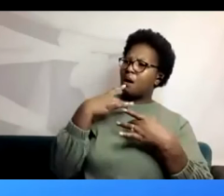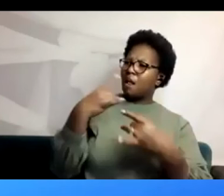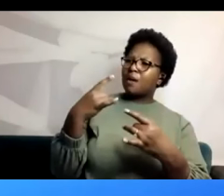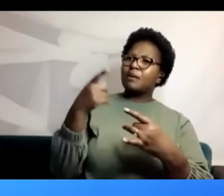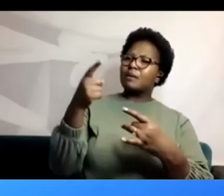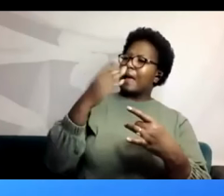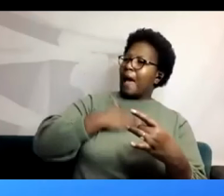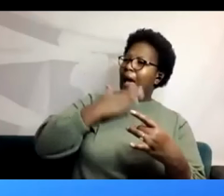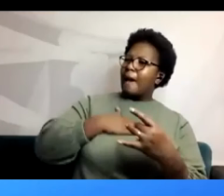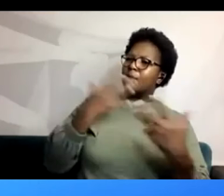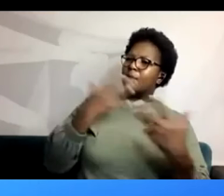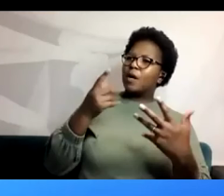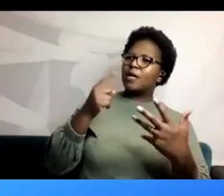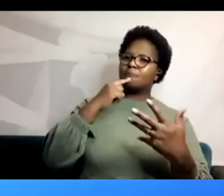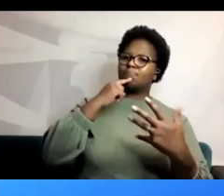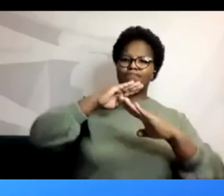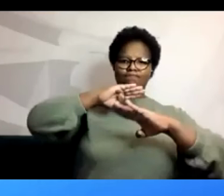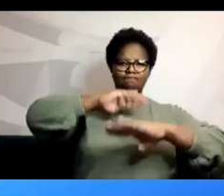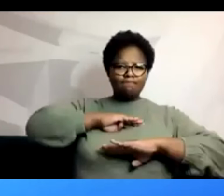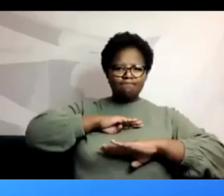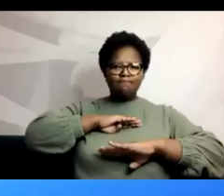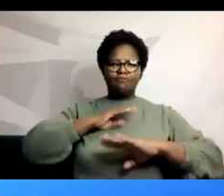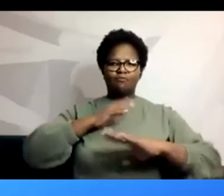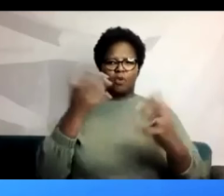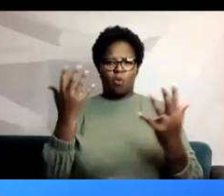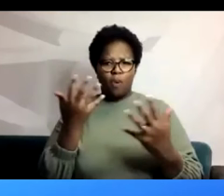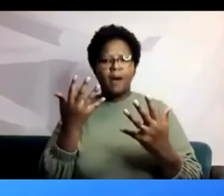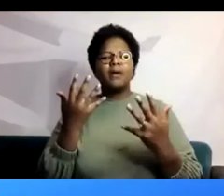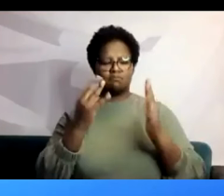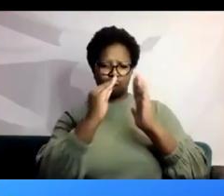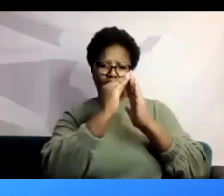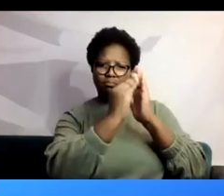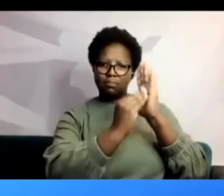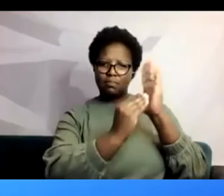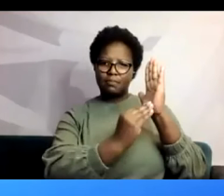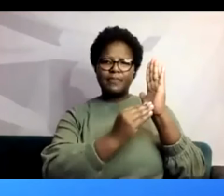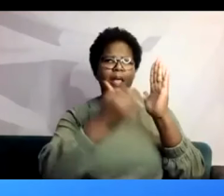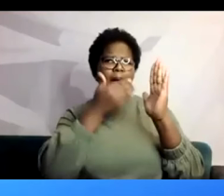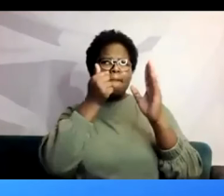content, fulfilled, and what are the best ways to support the person.